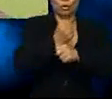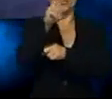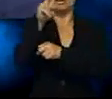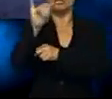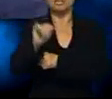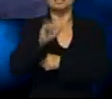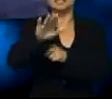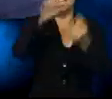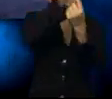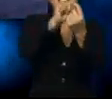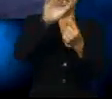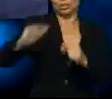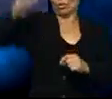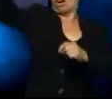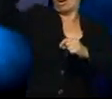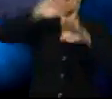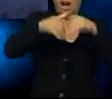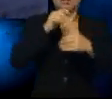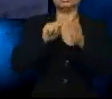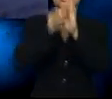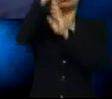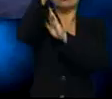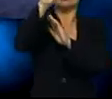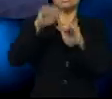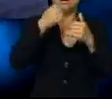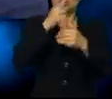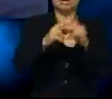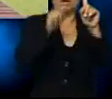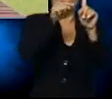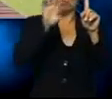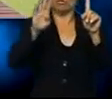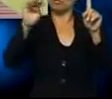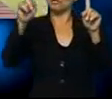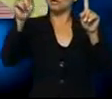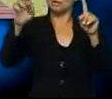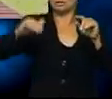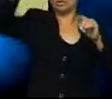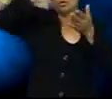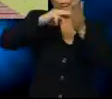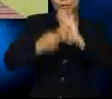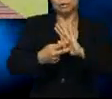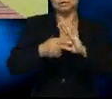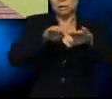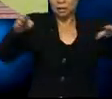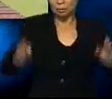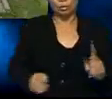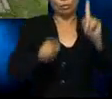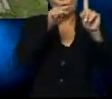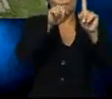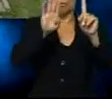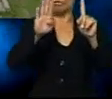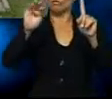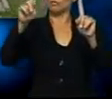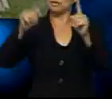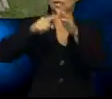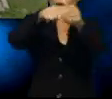We got it, Ravi. It's exactly your height. How tall are you? I am 1.4 meters tall, which means the table